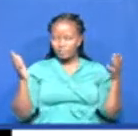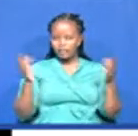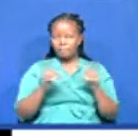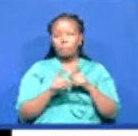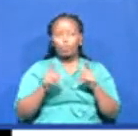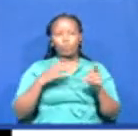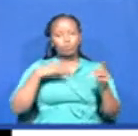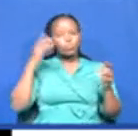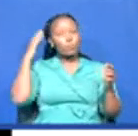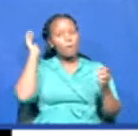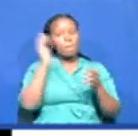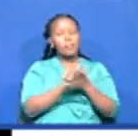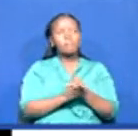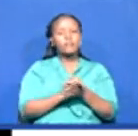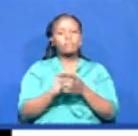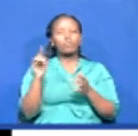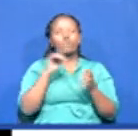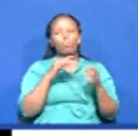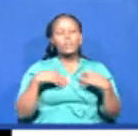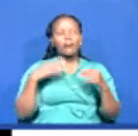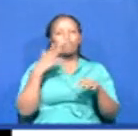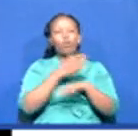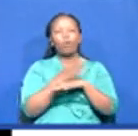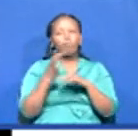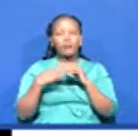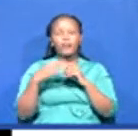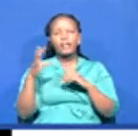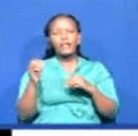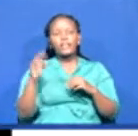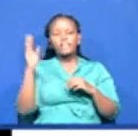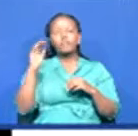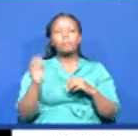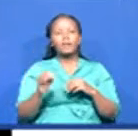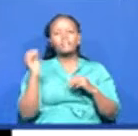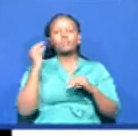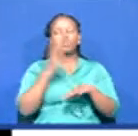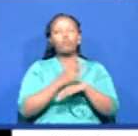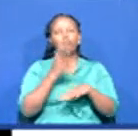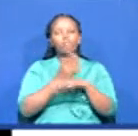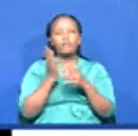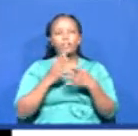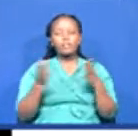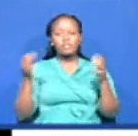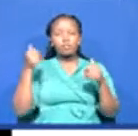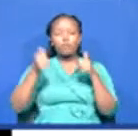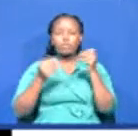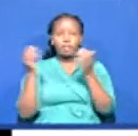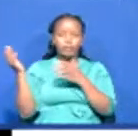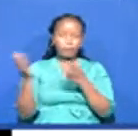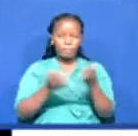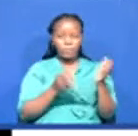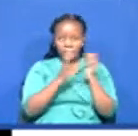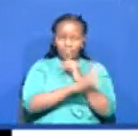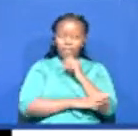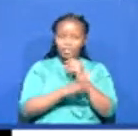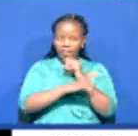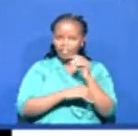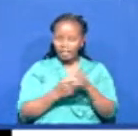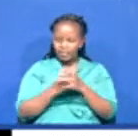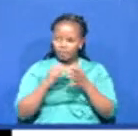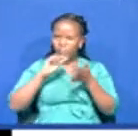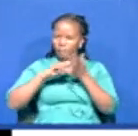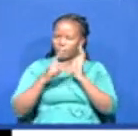there's a figure as high as 80% of counterfeit goods come into the country. Doesn't mean we don't manufacture,